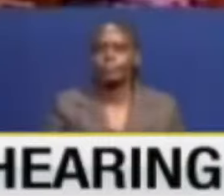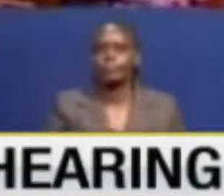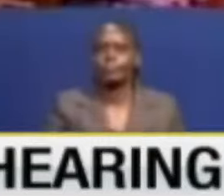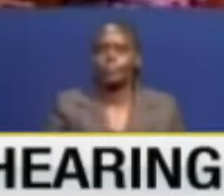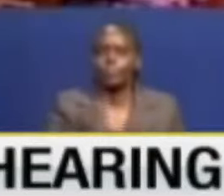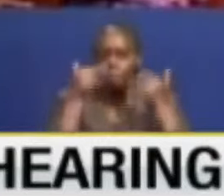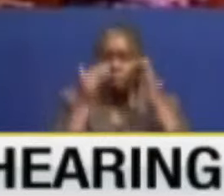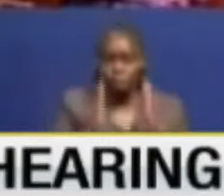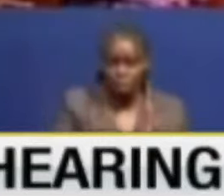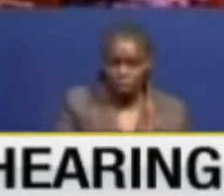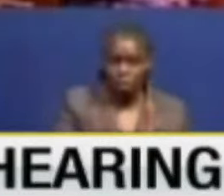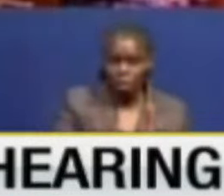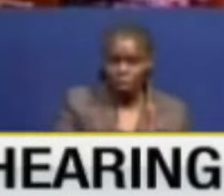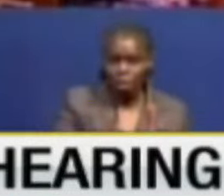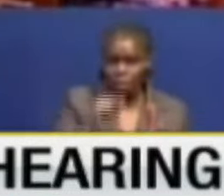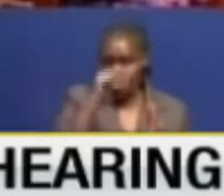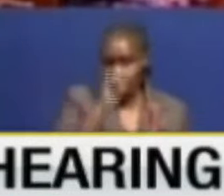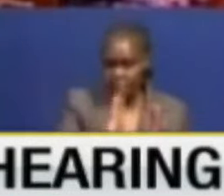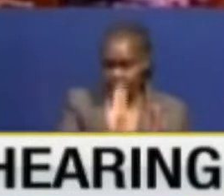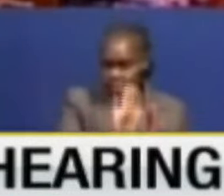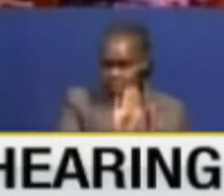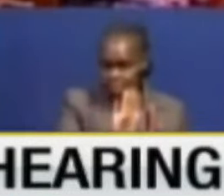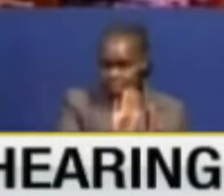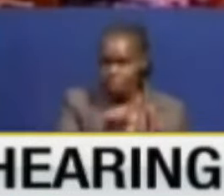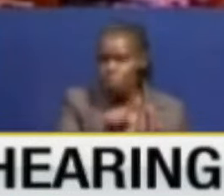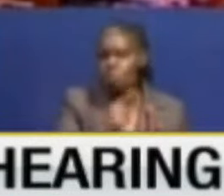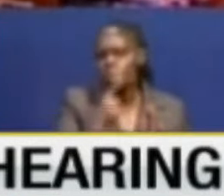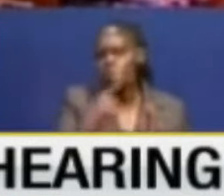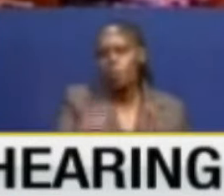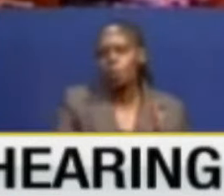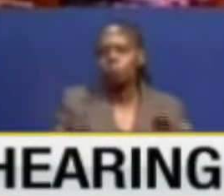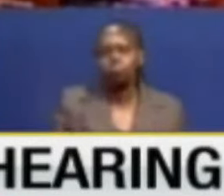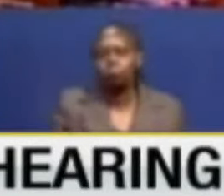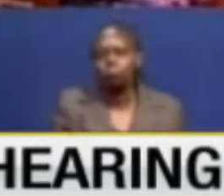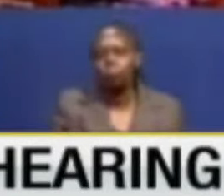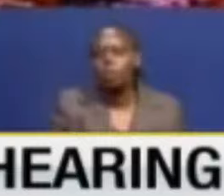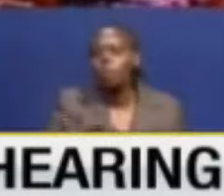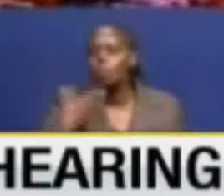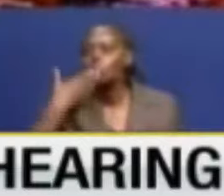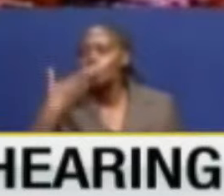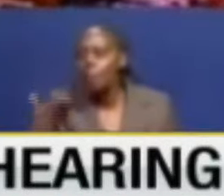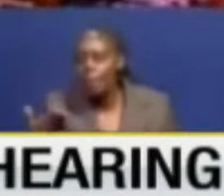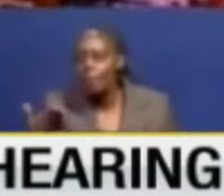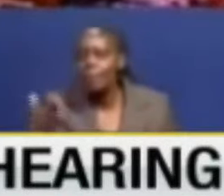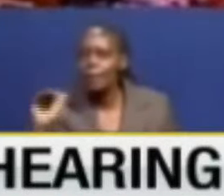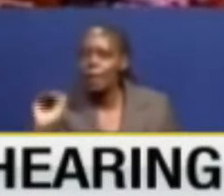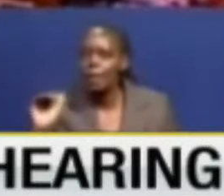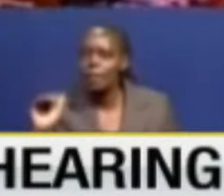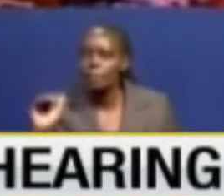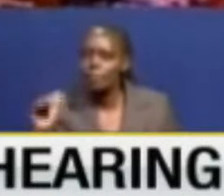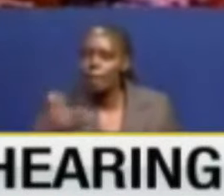Counsel for the governor, what say you in response to that request?